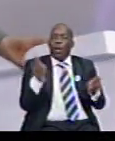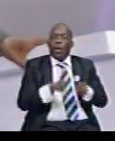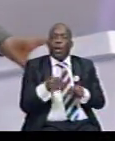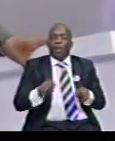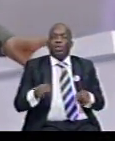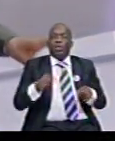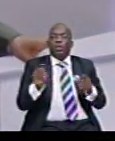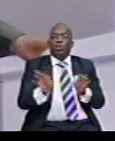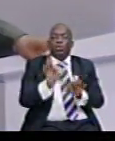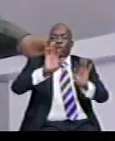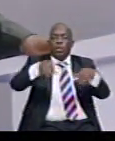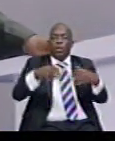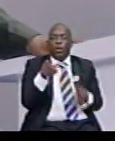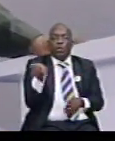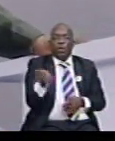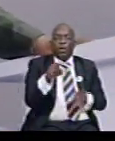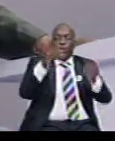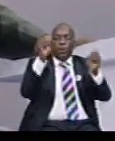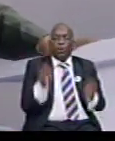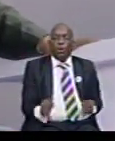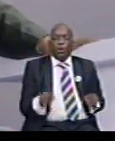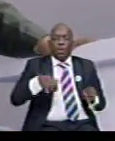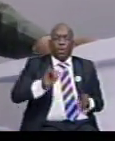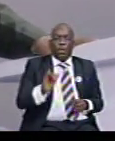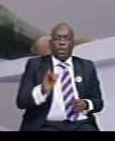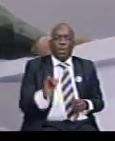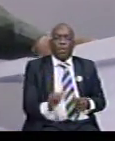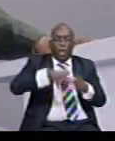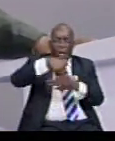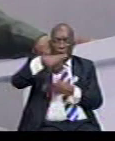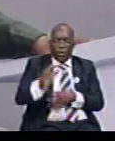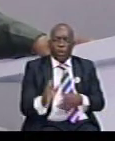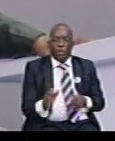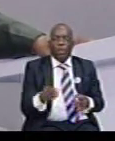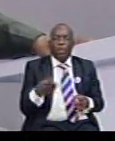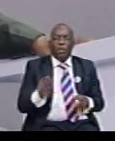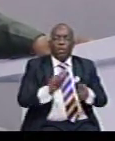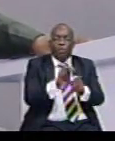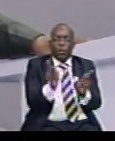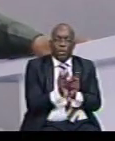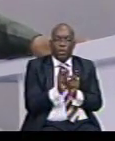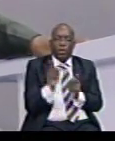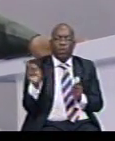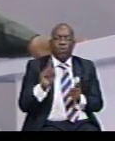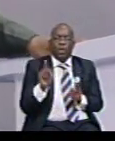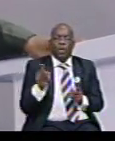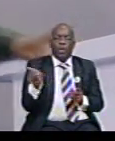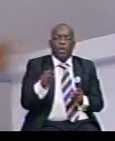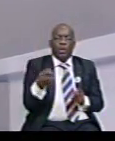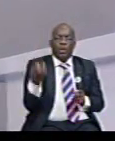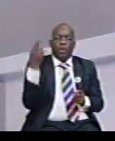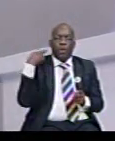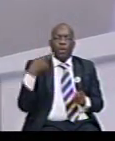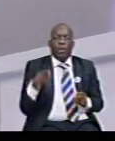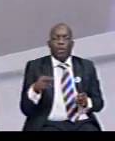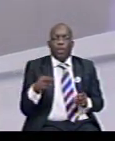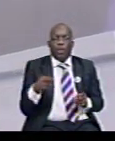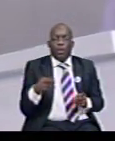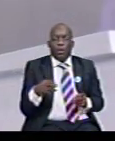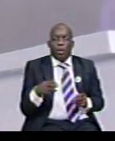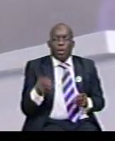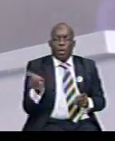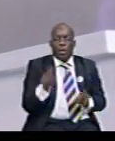Yet outside, the place where they were, no miracle happened. They got the